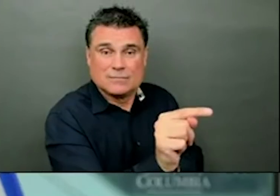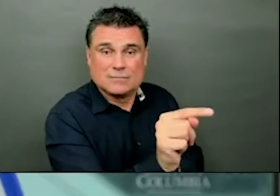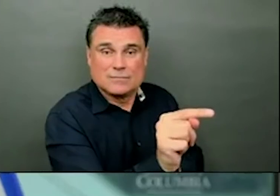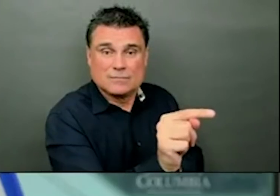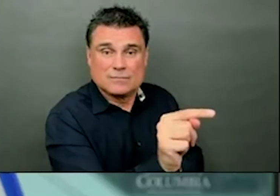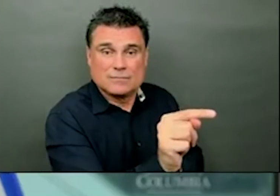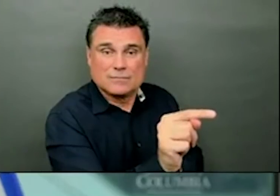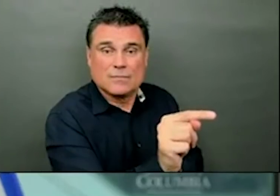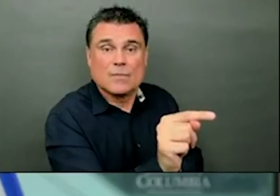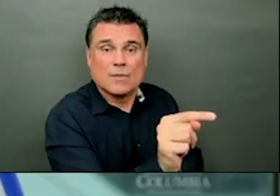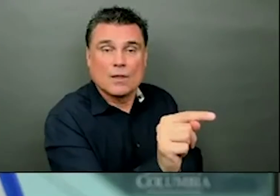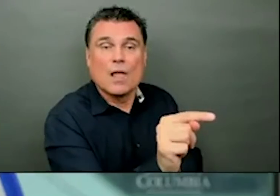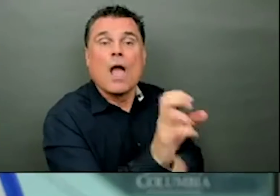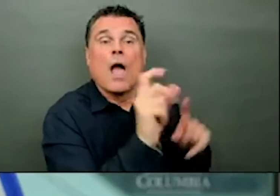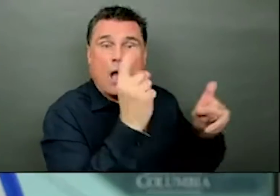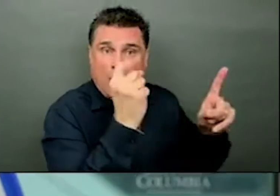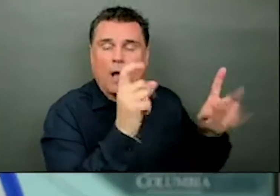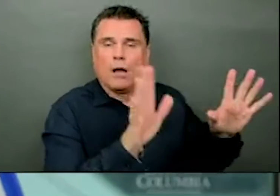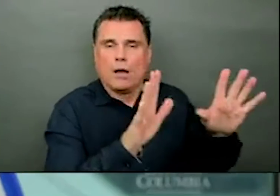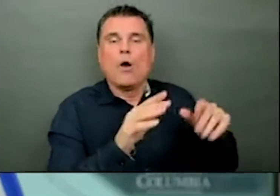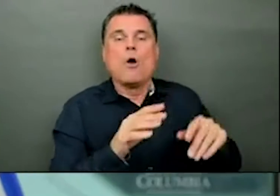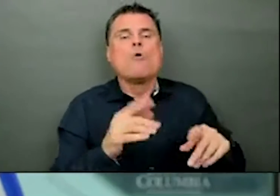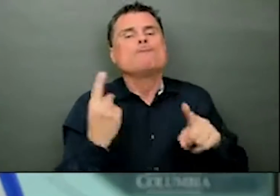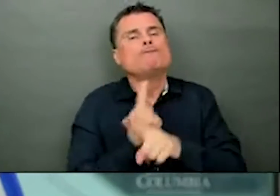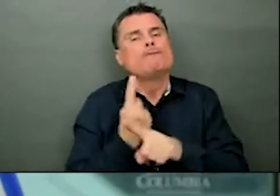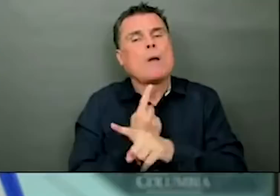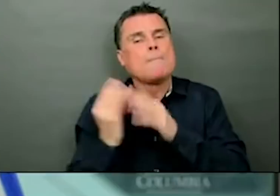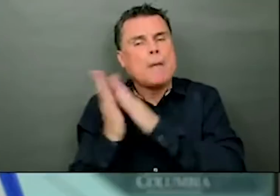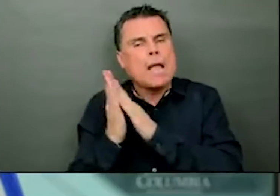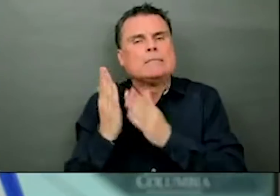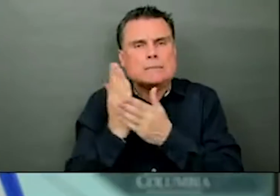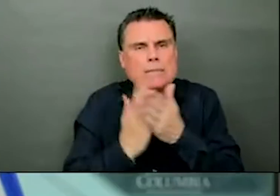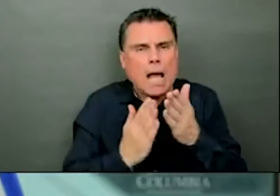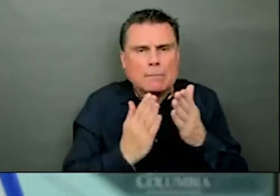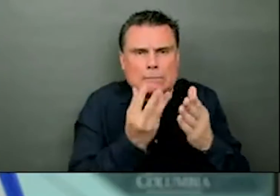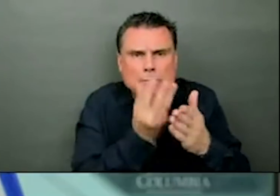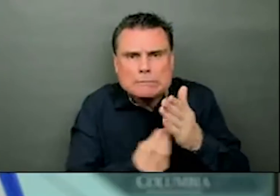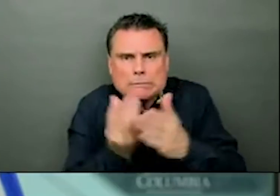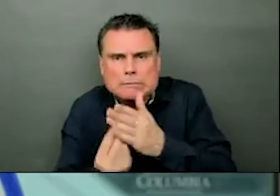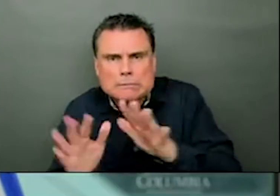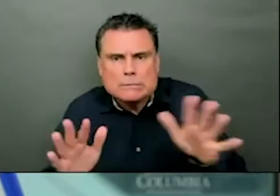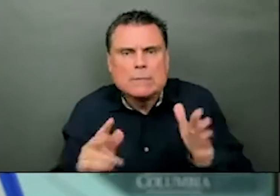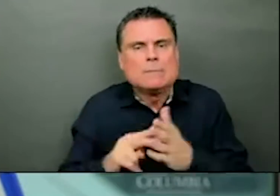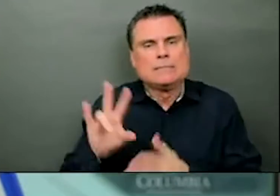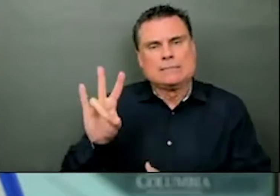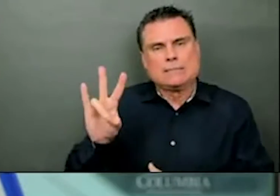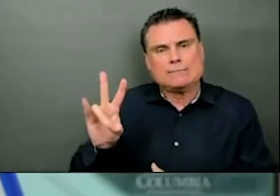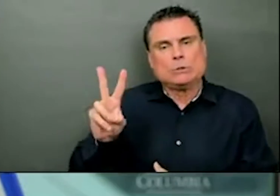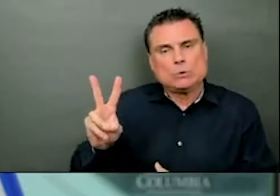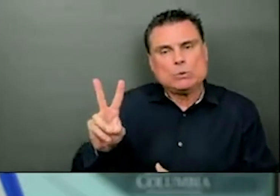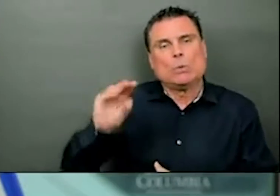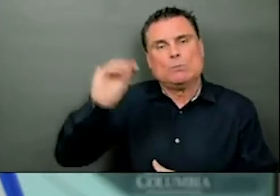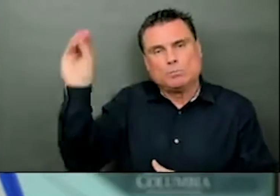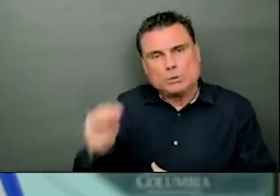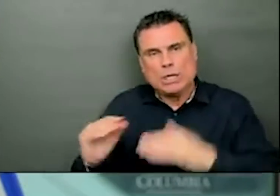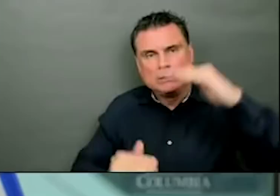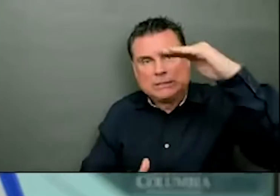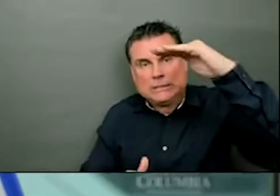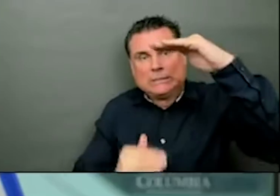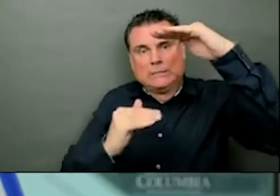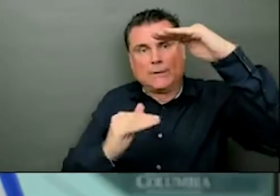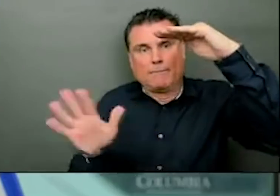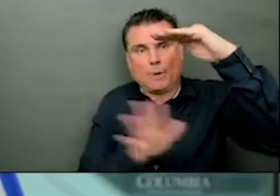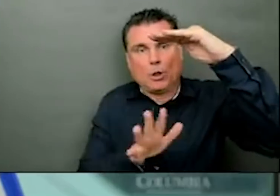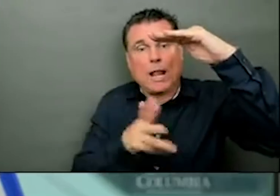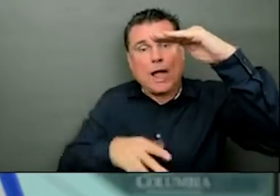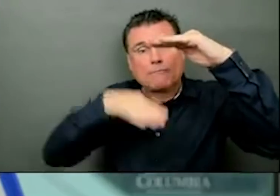that were added to prepare for COVID-19. That leaves 3,337 beds. In ICU, our occupancy